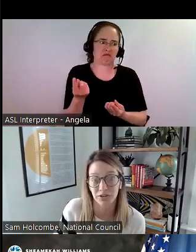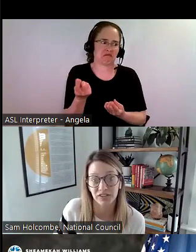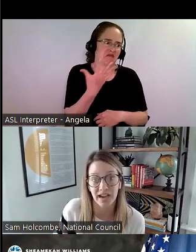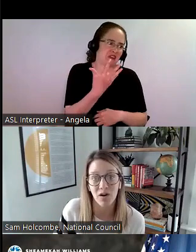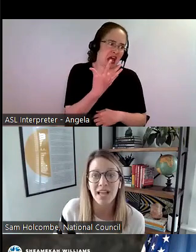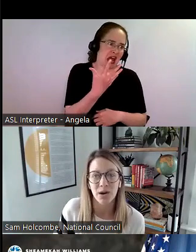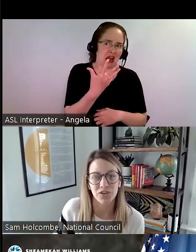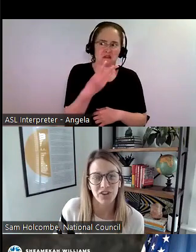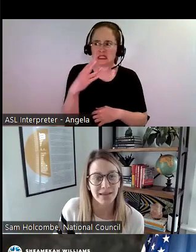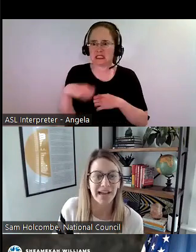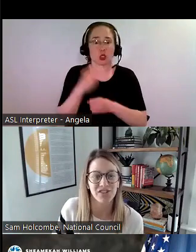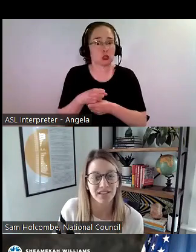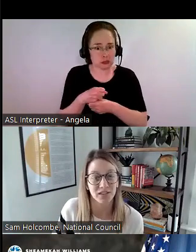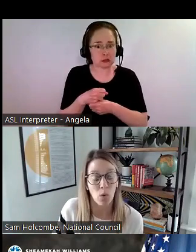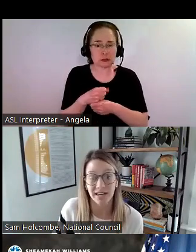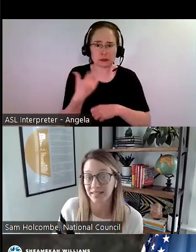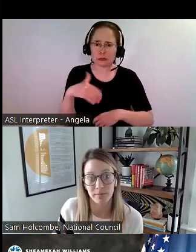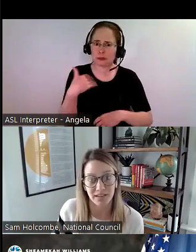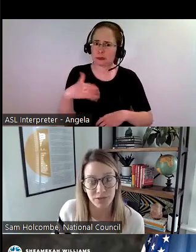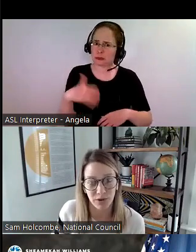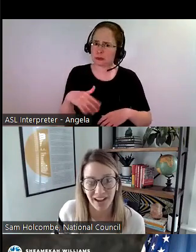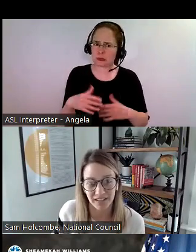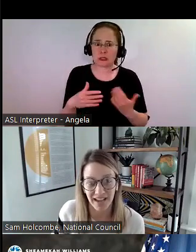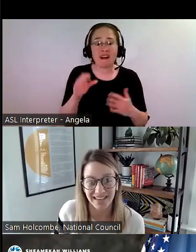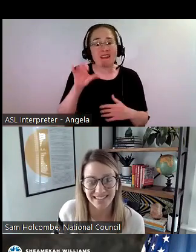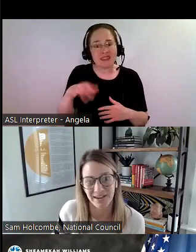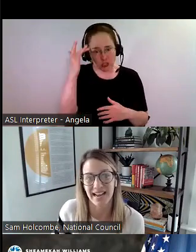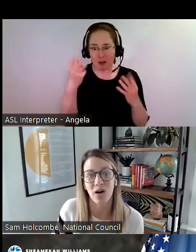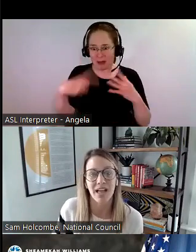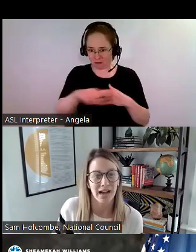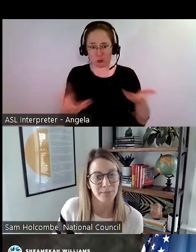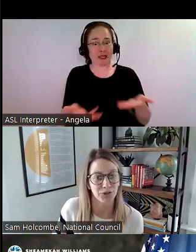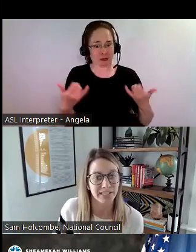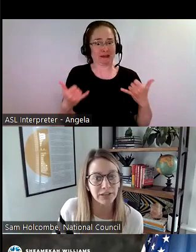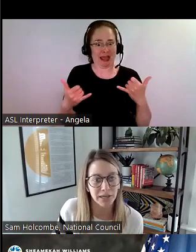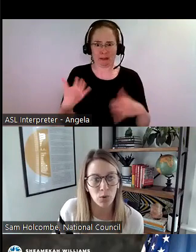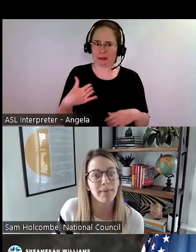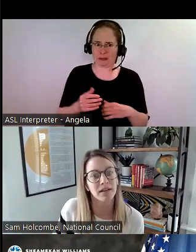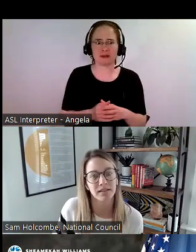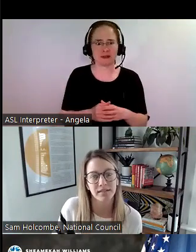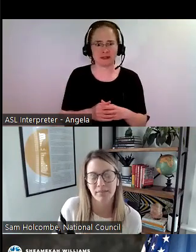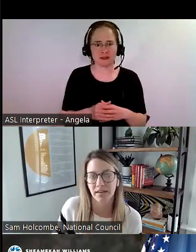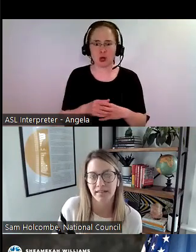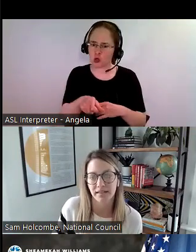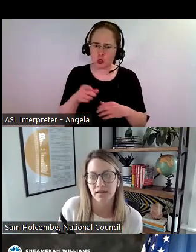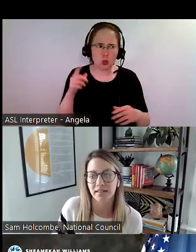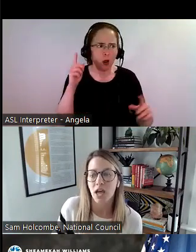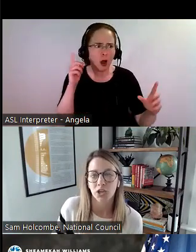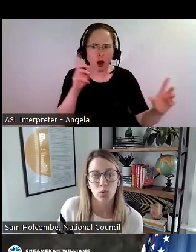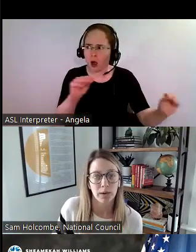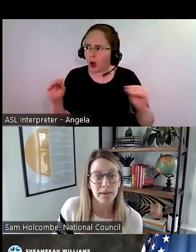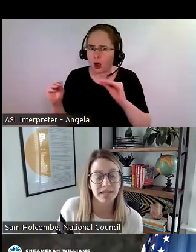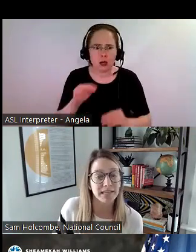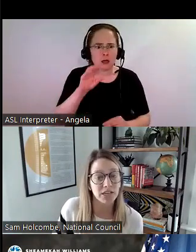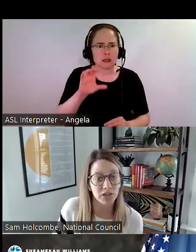5+ years now, which I imagine is why so many of you are on the line right now. You're hearing more about